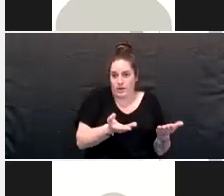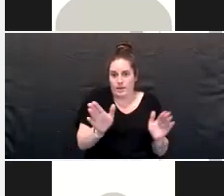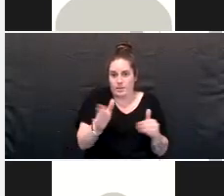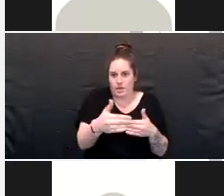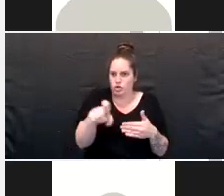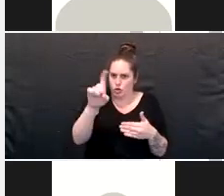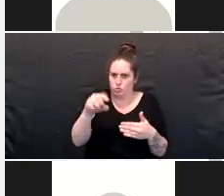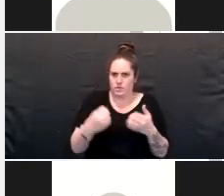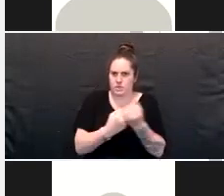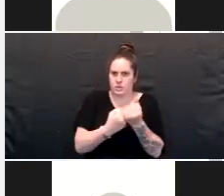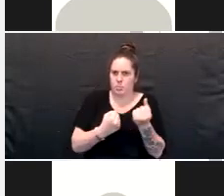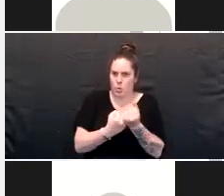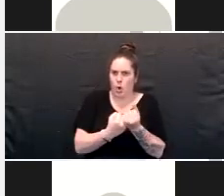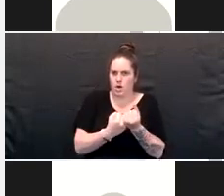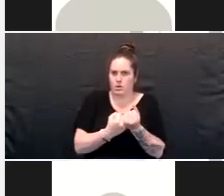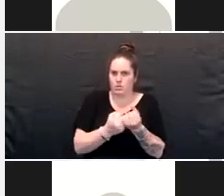supporting the object's weight.